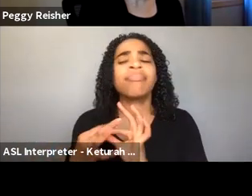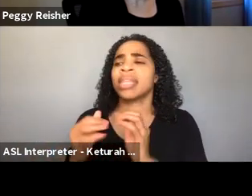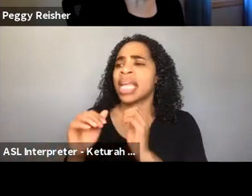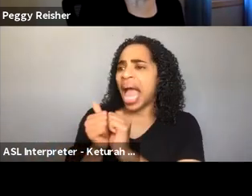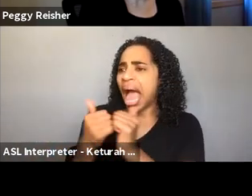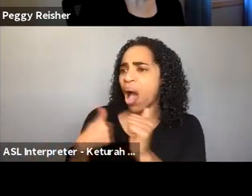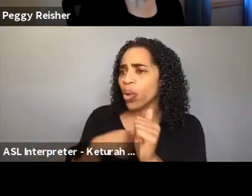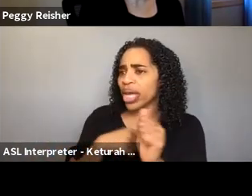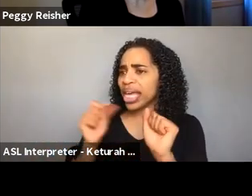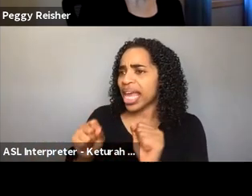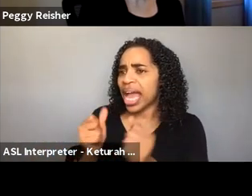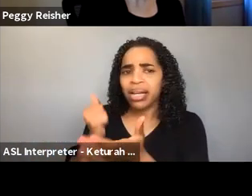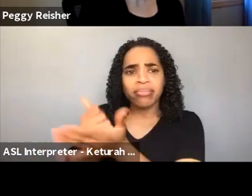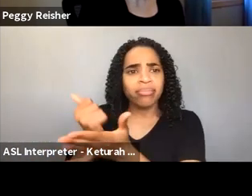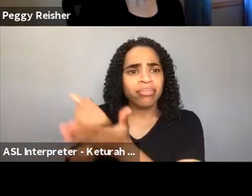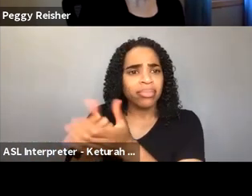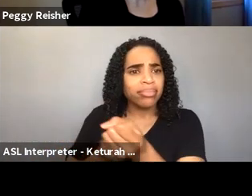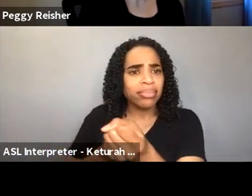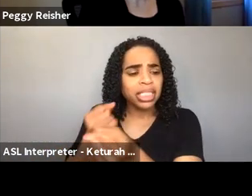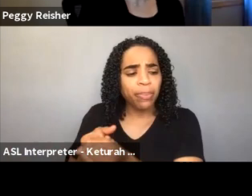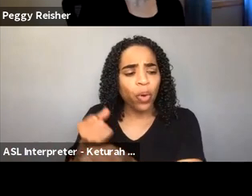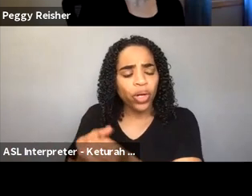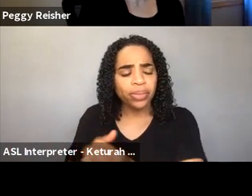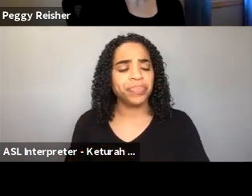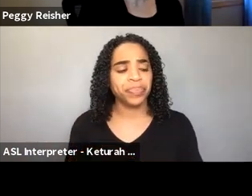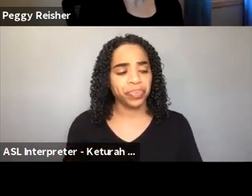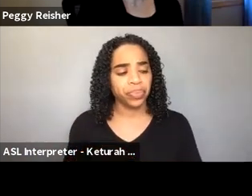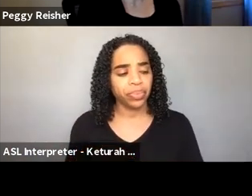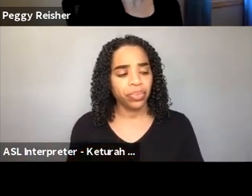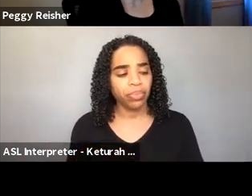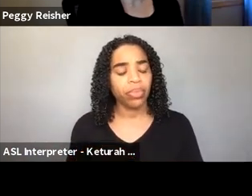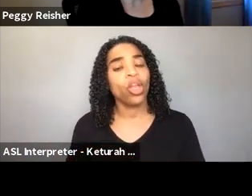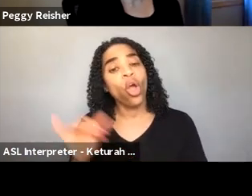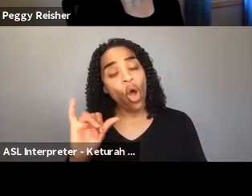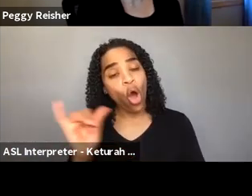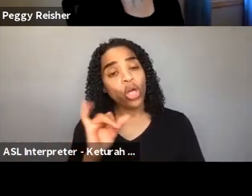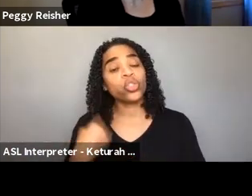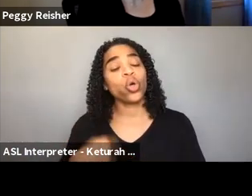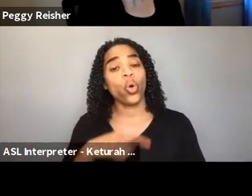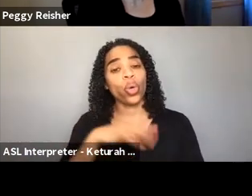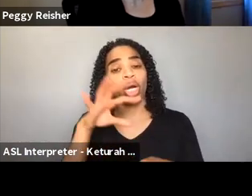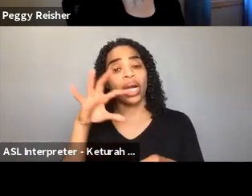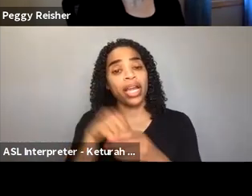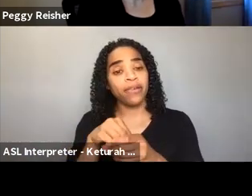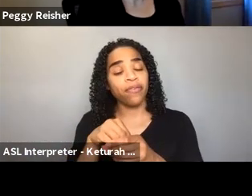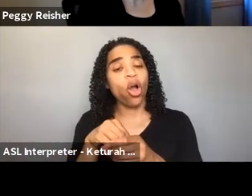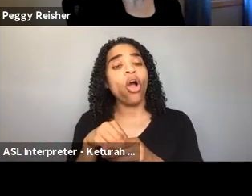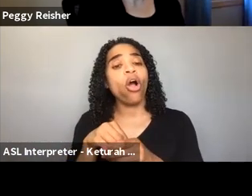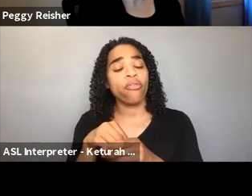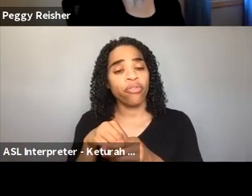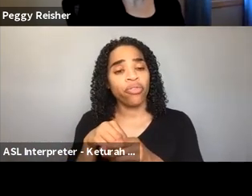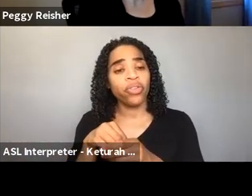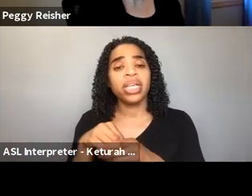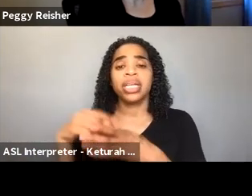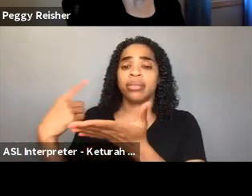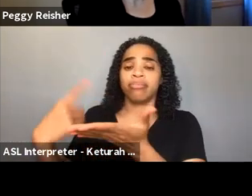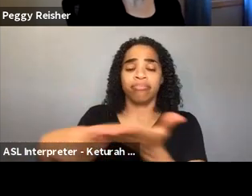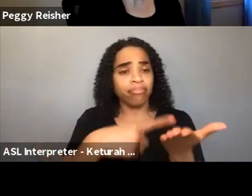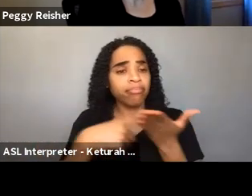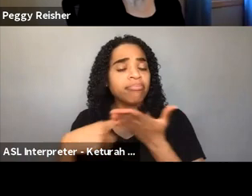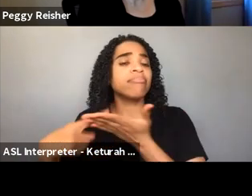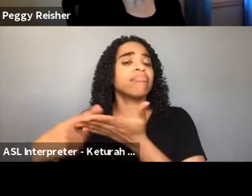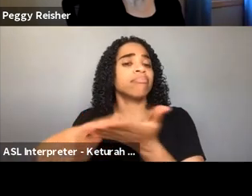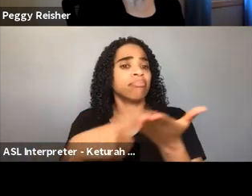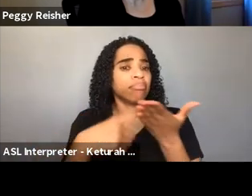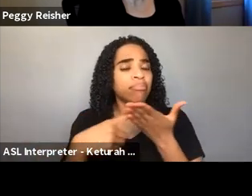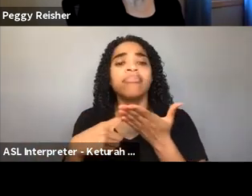support that effort. We had also been involved in some of the discussions around No Wrong Door. So it